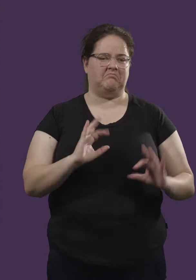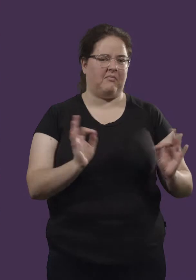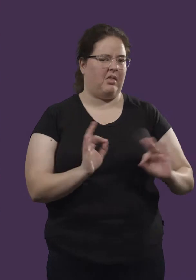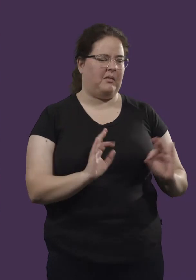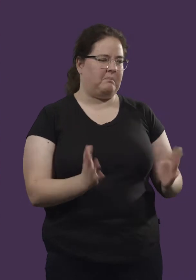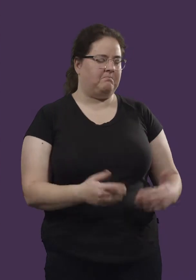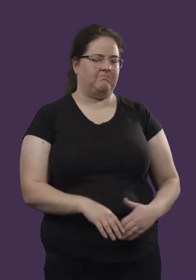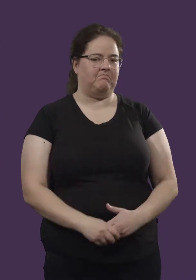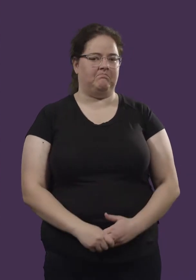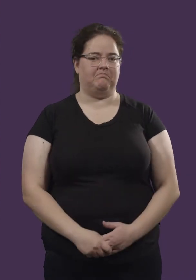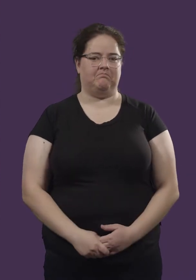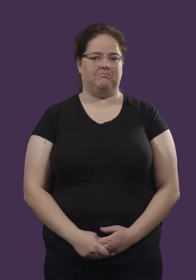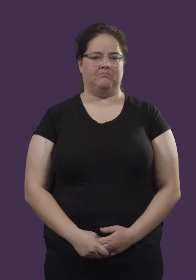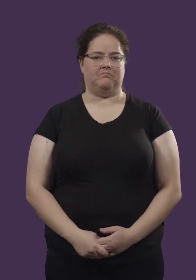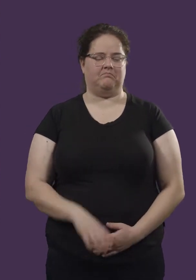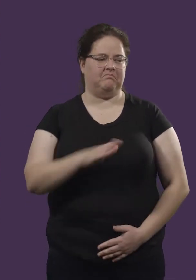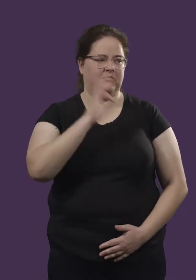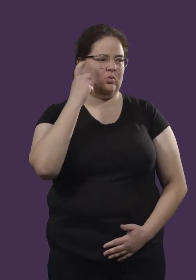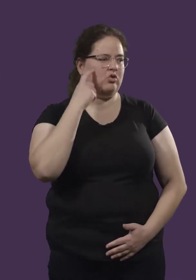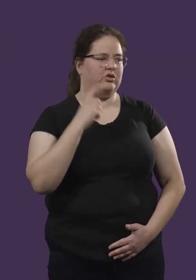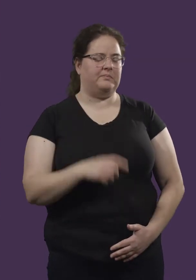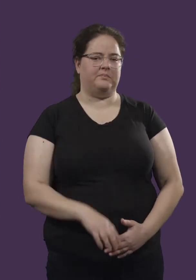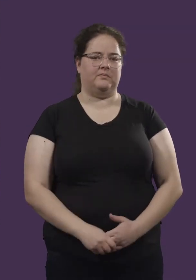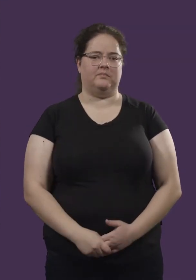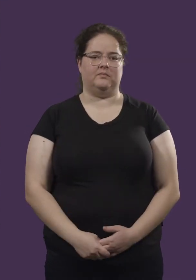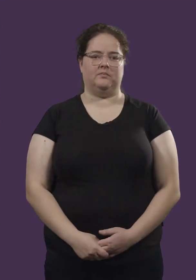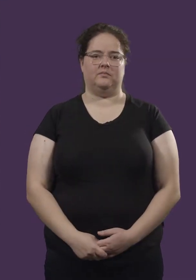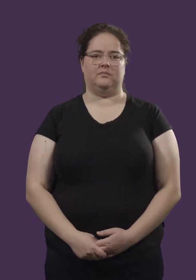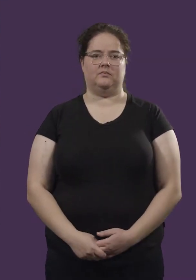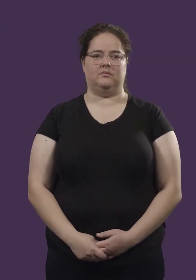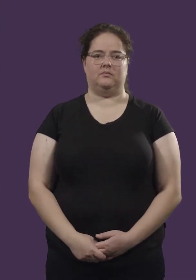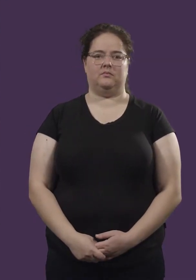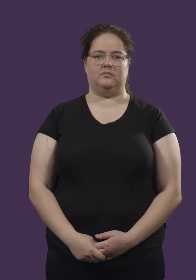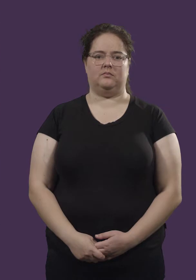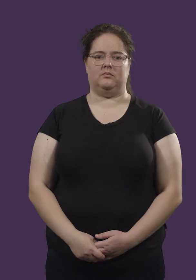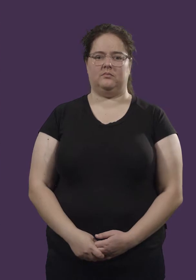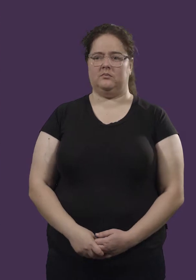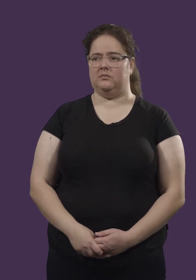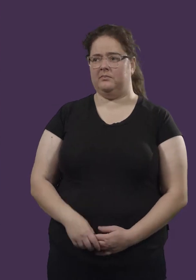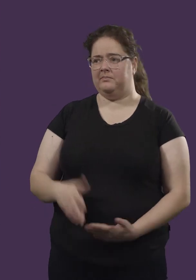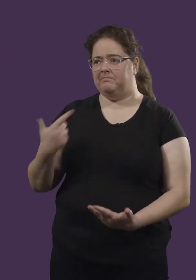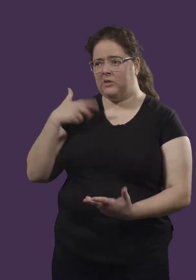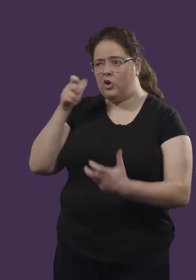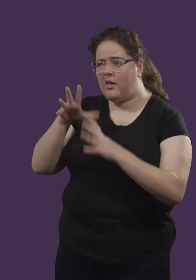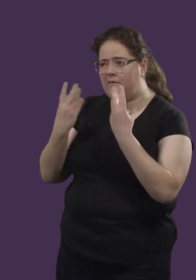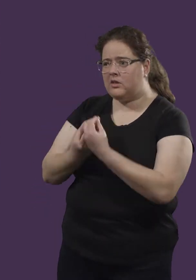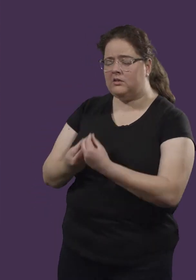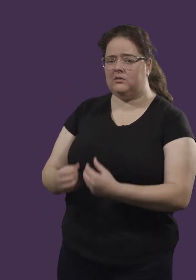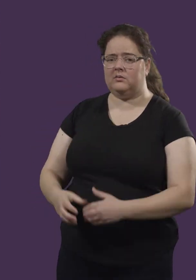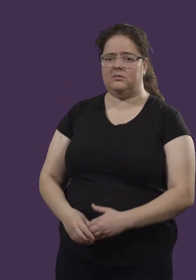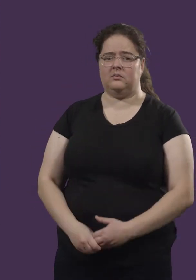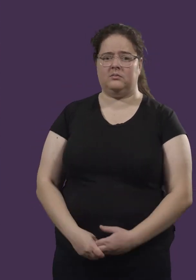It's not really anything. Don't worry about it. It's just nothing. Oh, Kerry, I heard